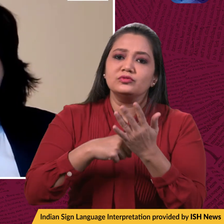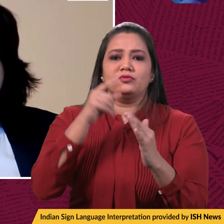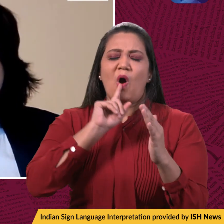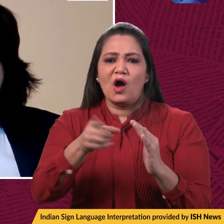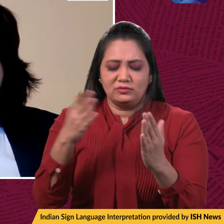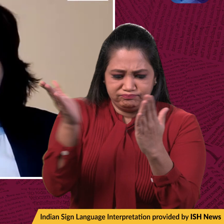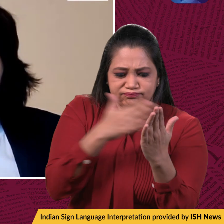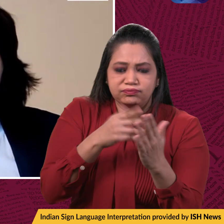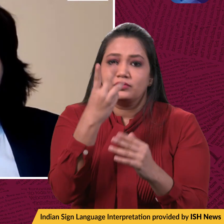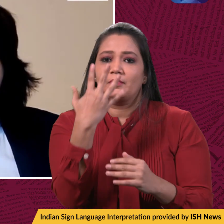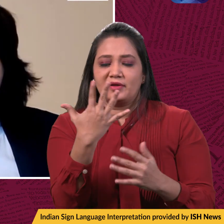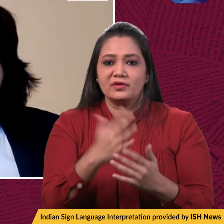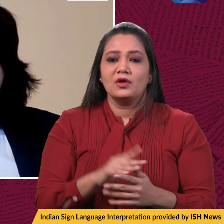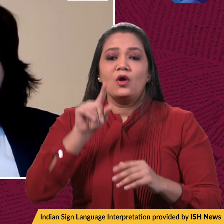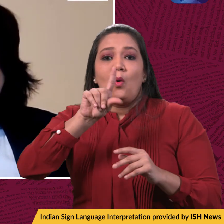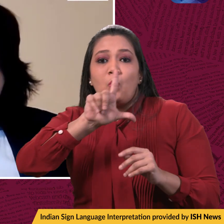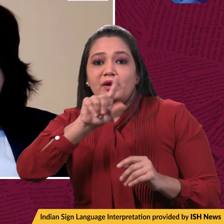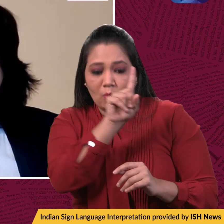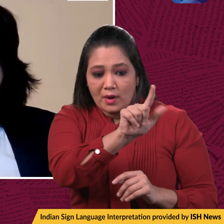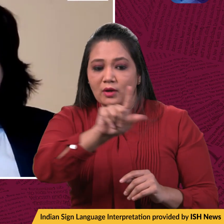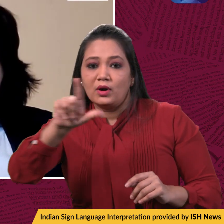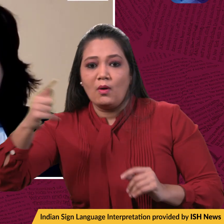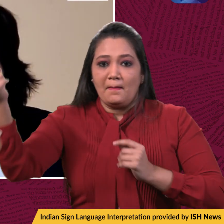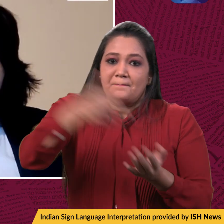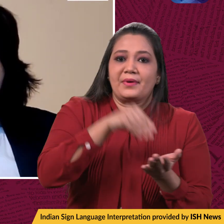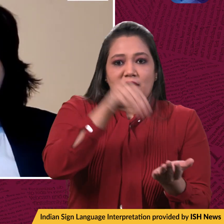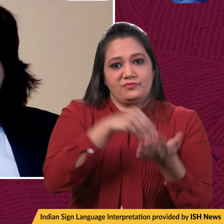released on a personal bond of 1 lakh rupees.